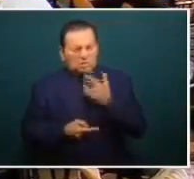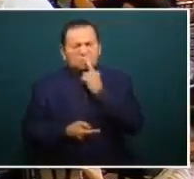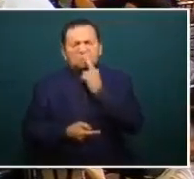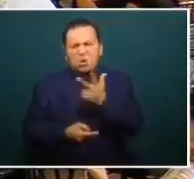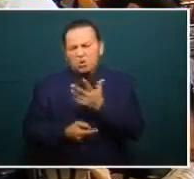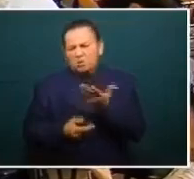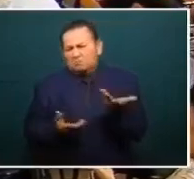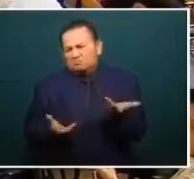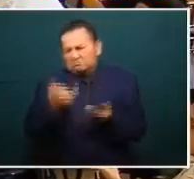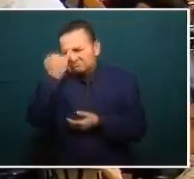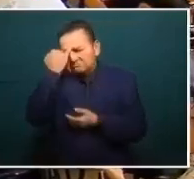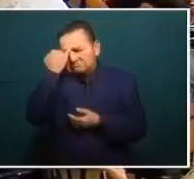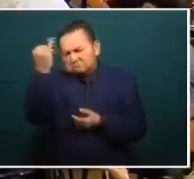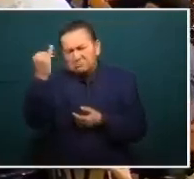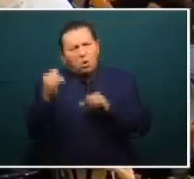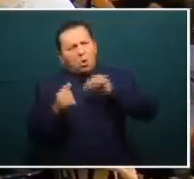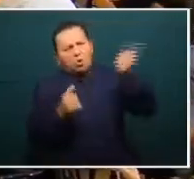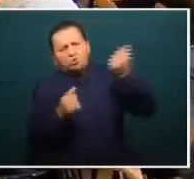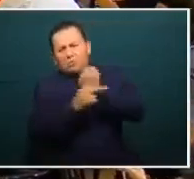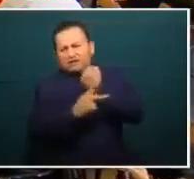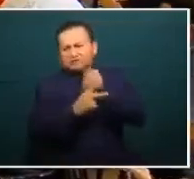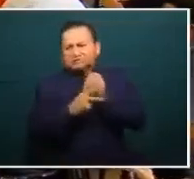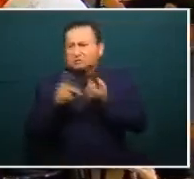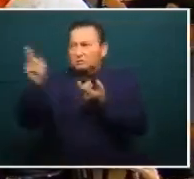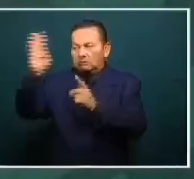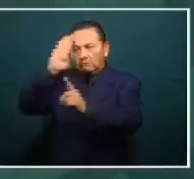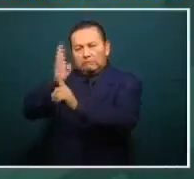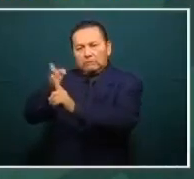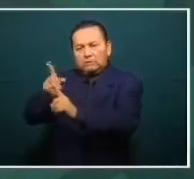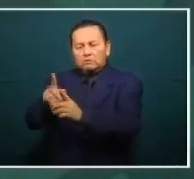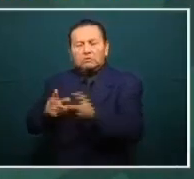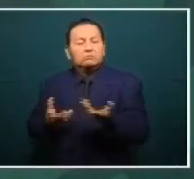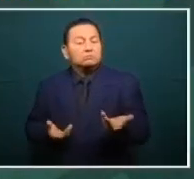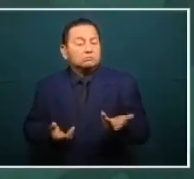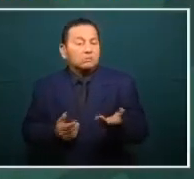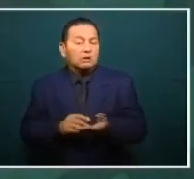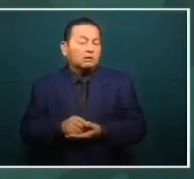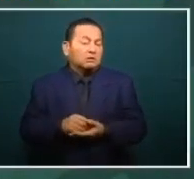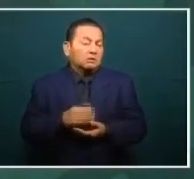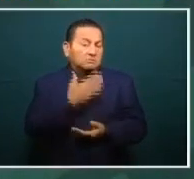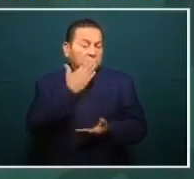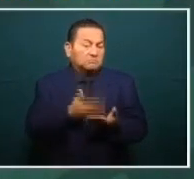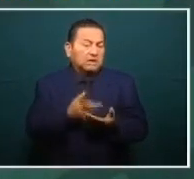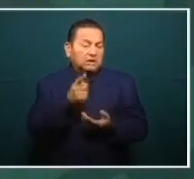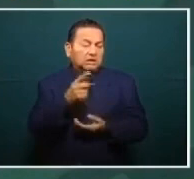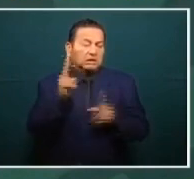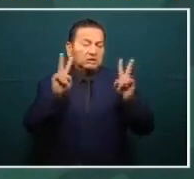and culture, and why don't we go to other countries and other markets?